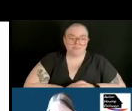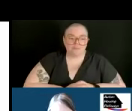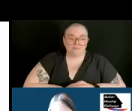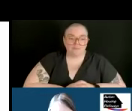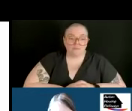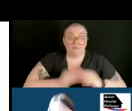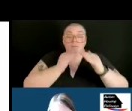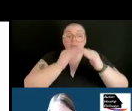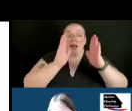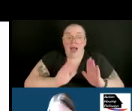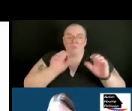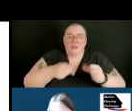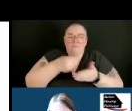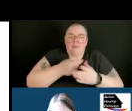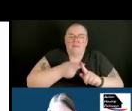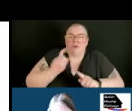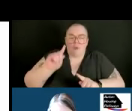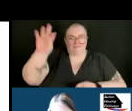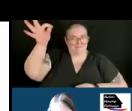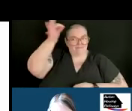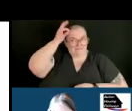Housing can be federally funded.